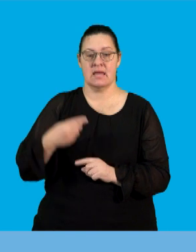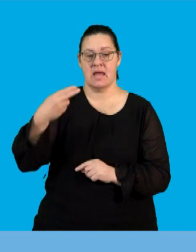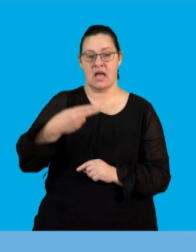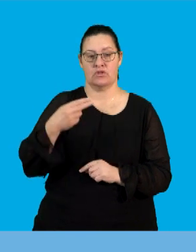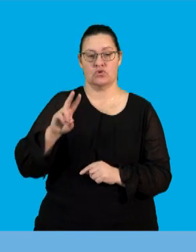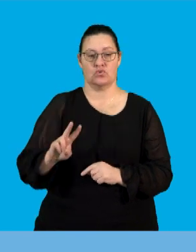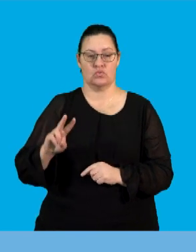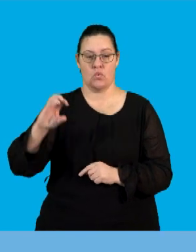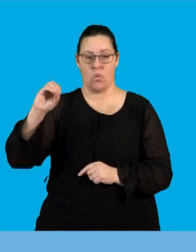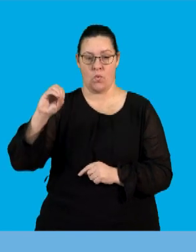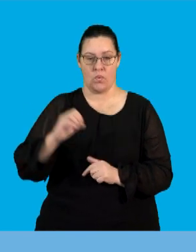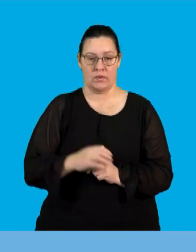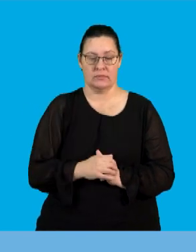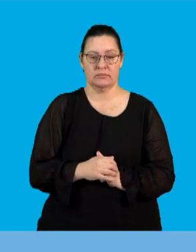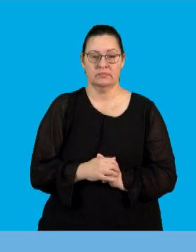plus H2O.